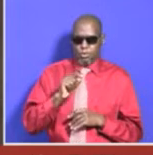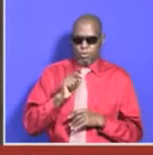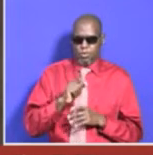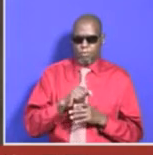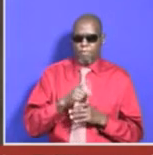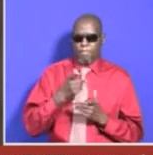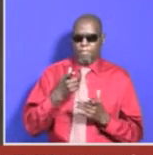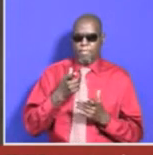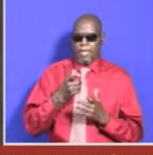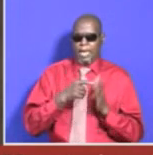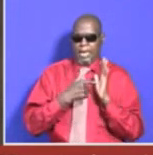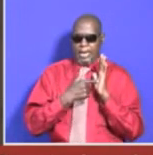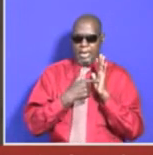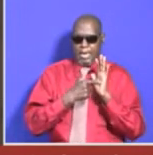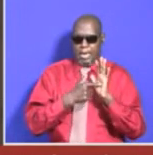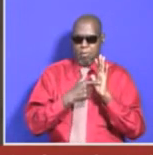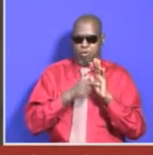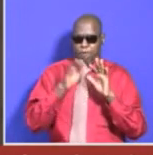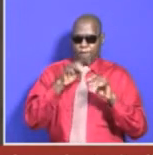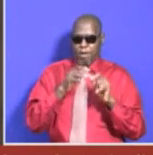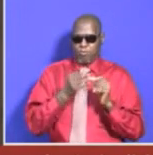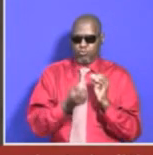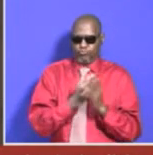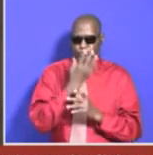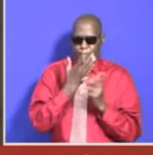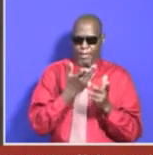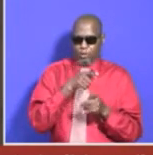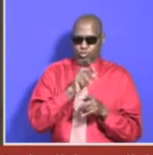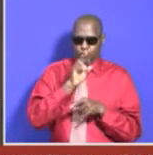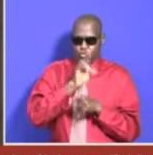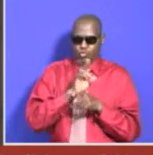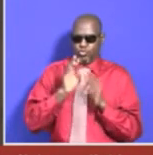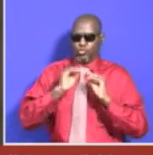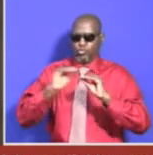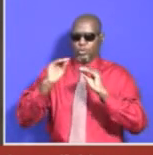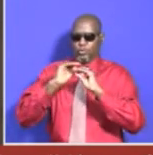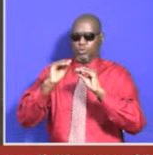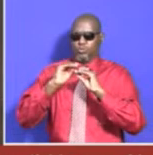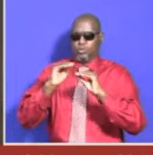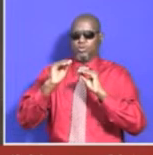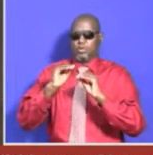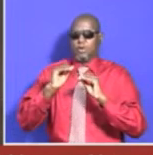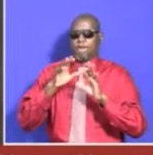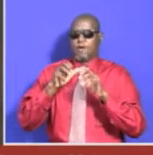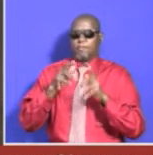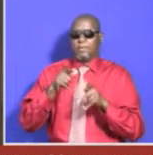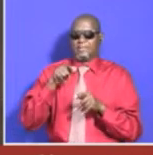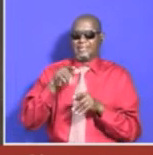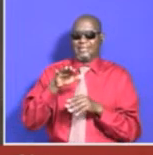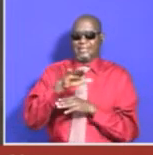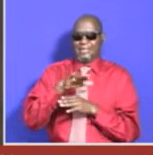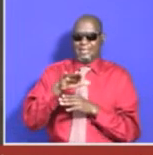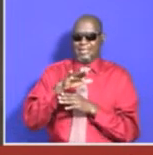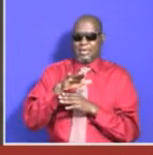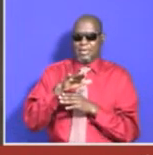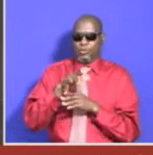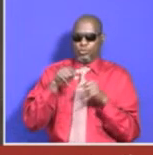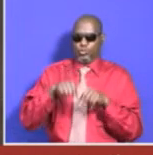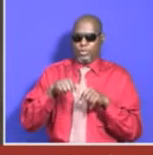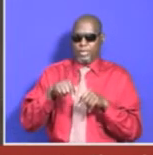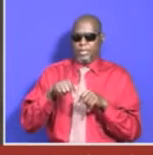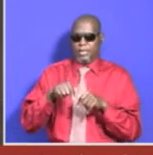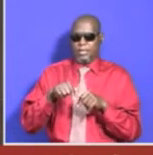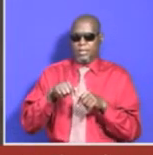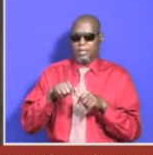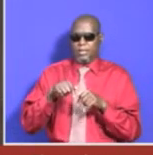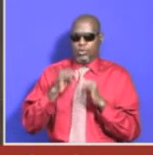farm, and the demo farm was used to train farmers in this area in modern farming business, using